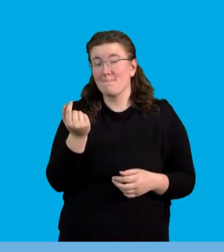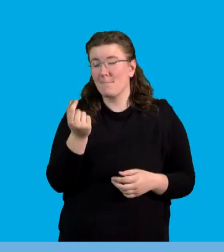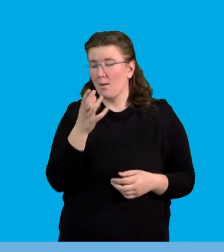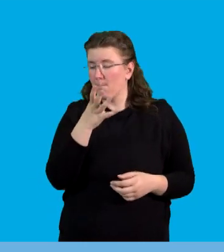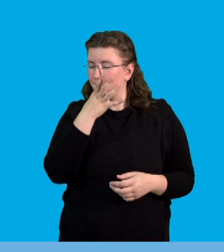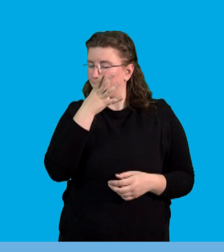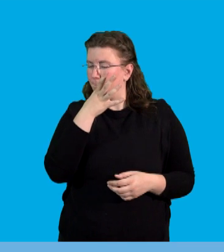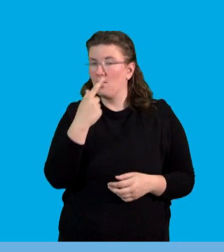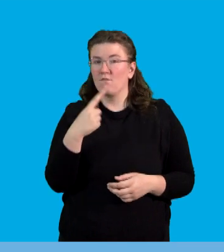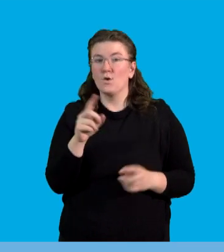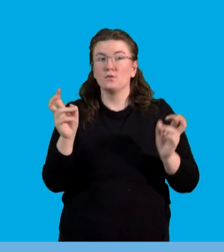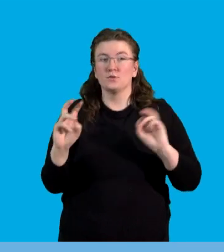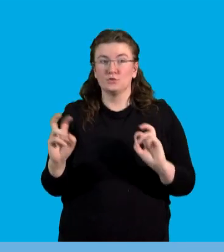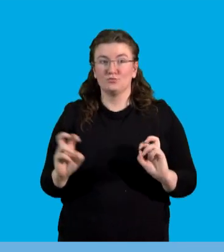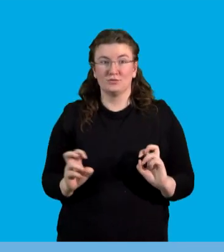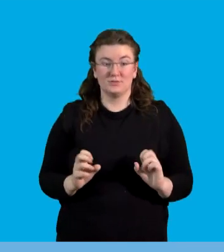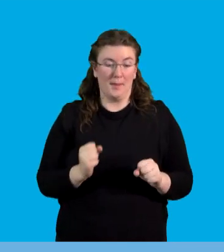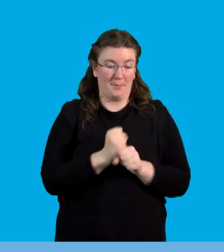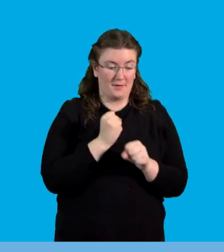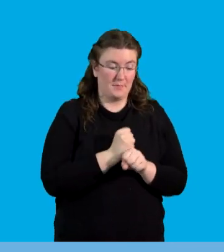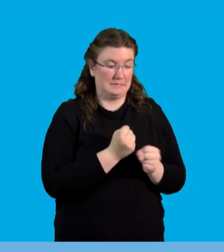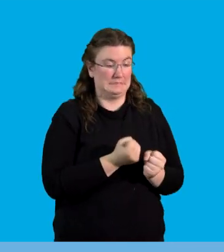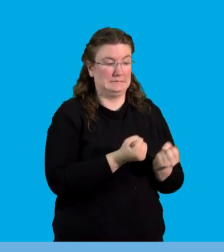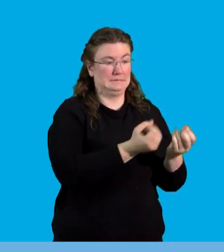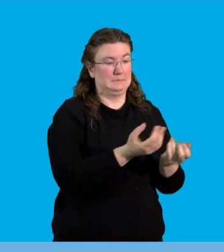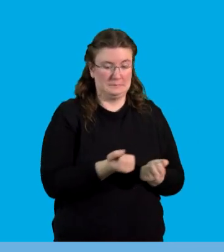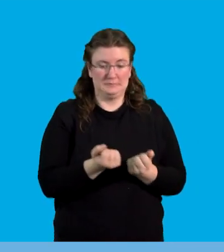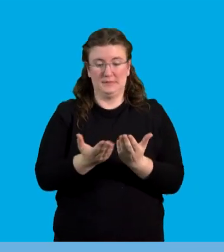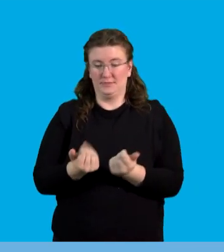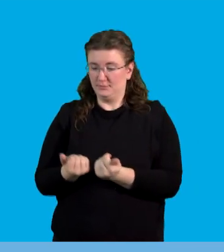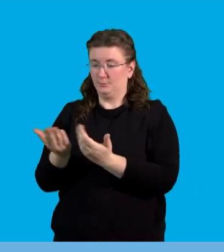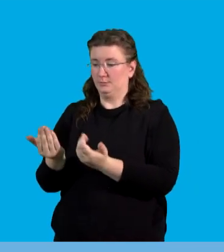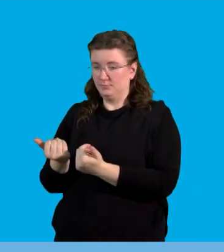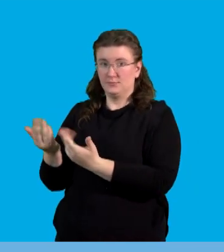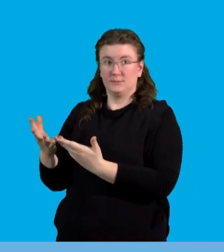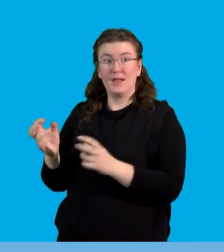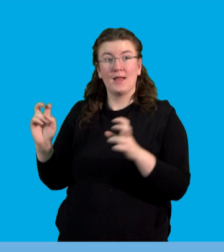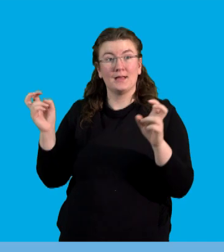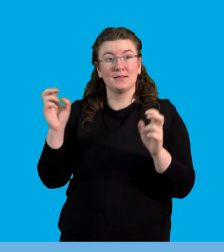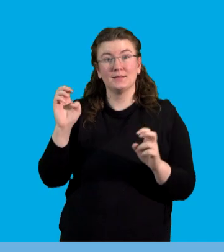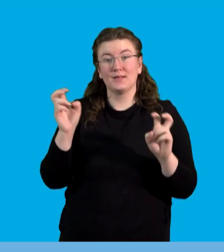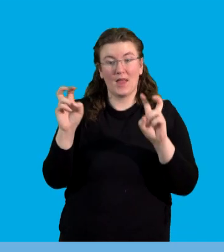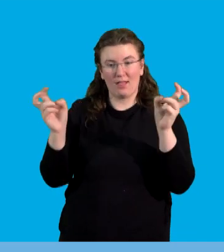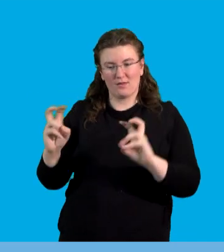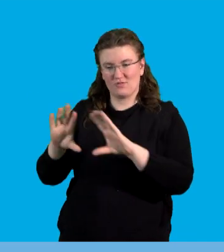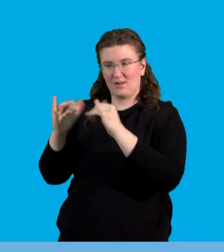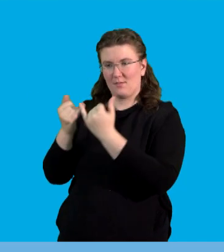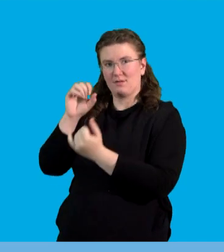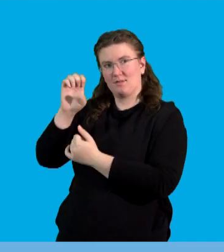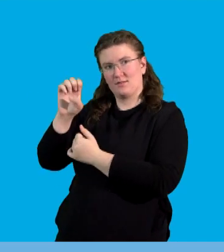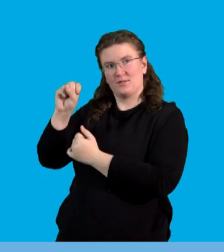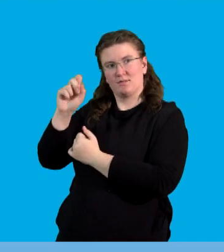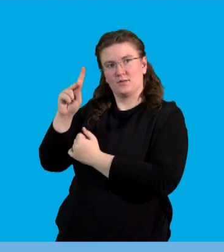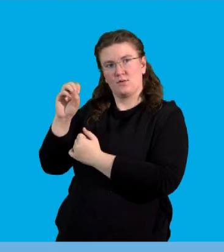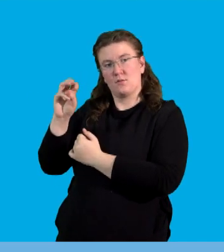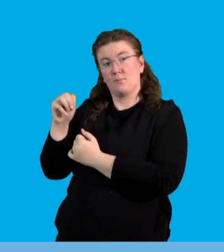generate electricity and supply it to houses and factories. So Eskom is spending a lot of money to generate the